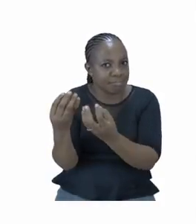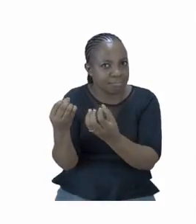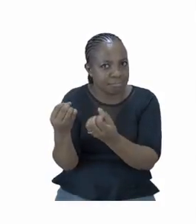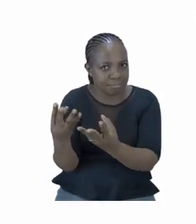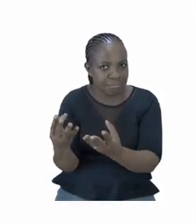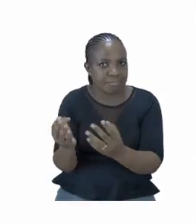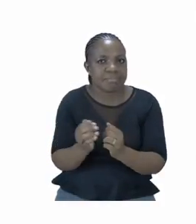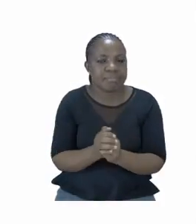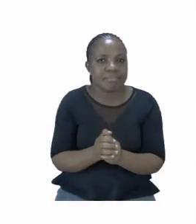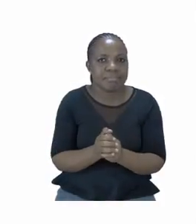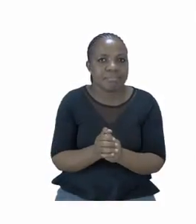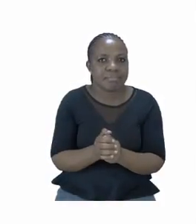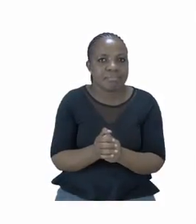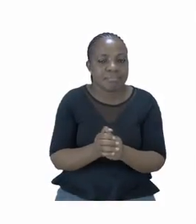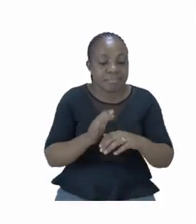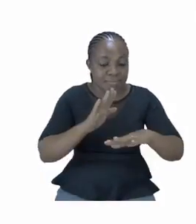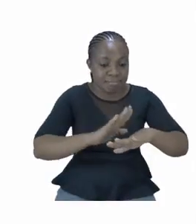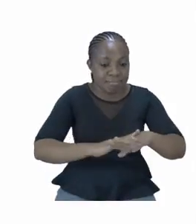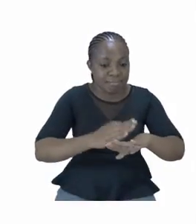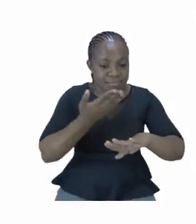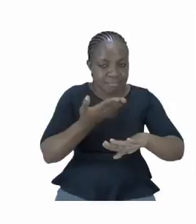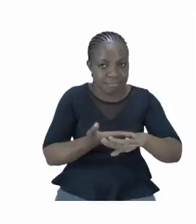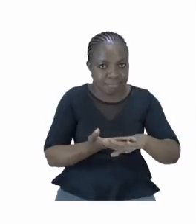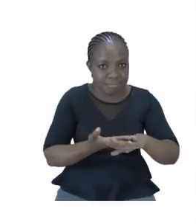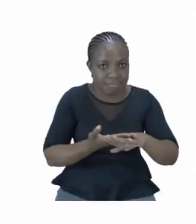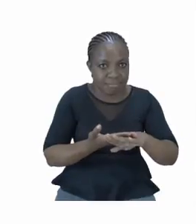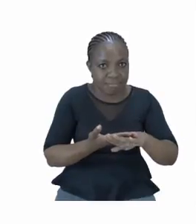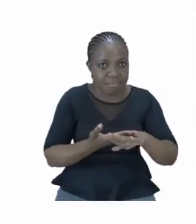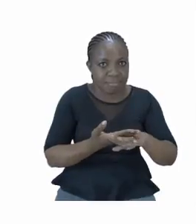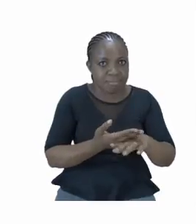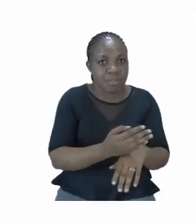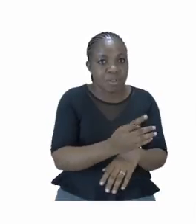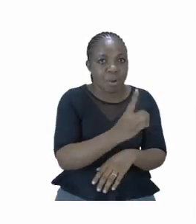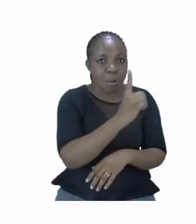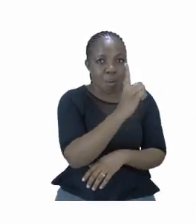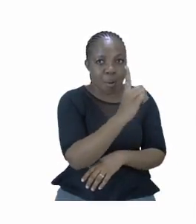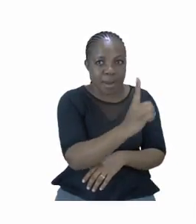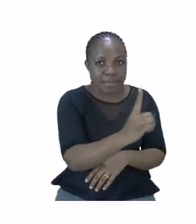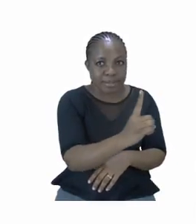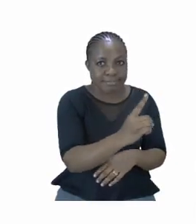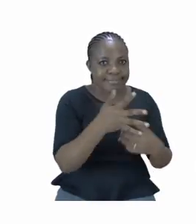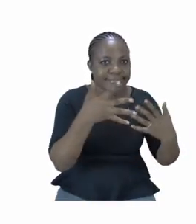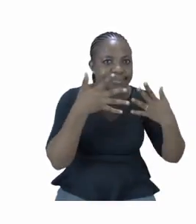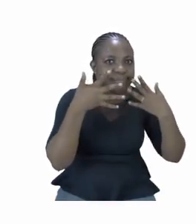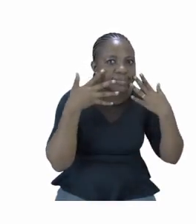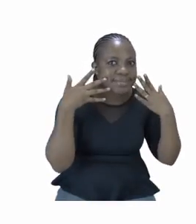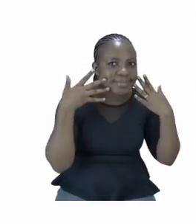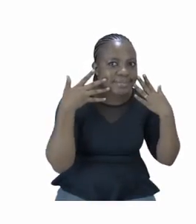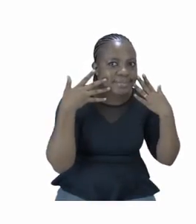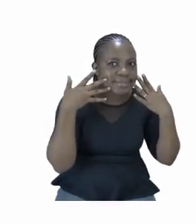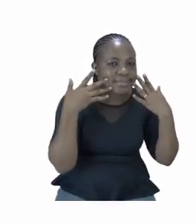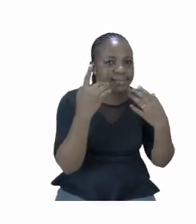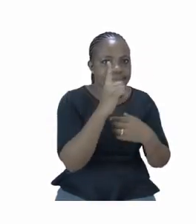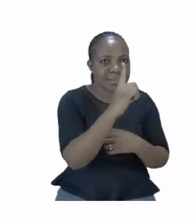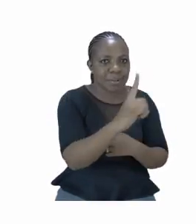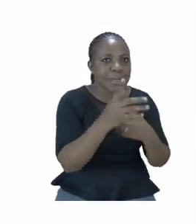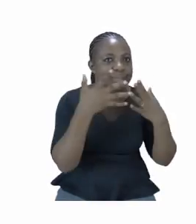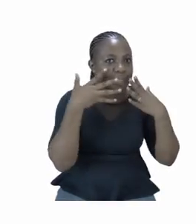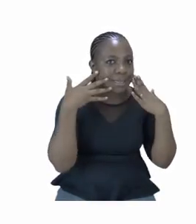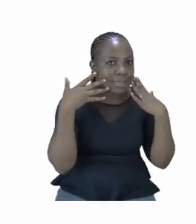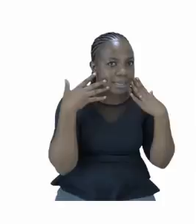are given an example, one cat. Let's say that together.